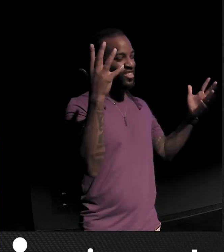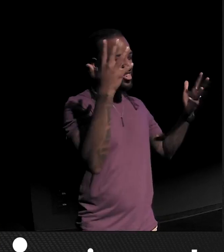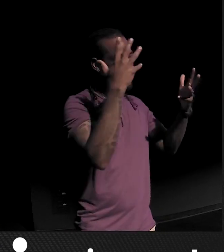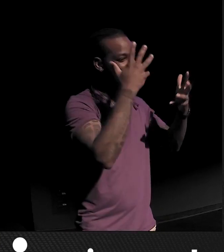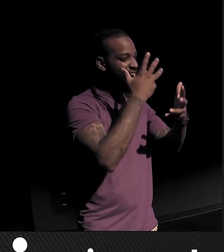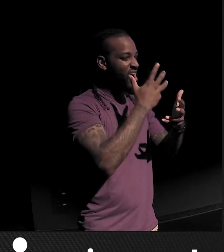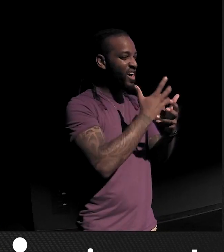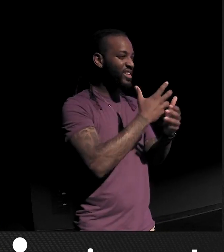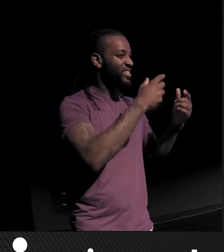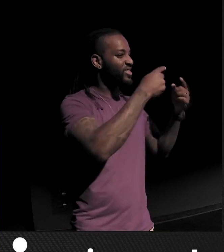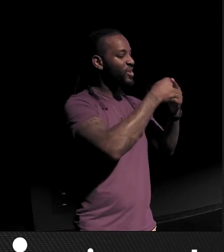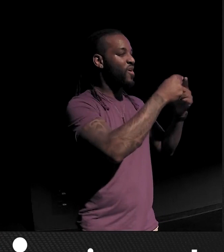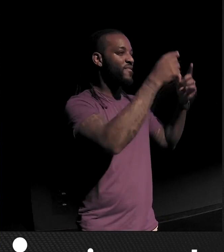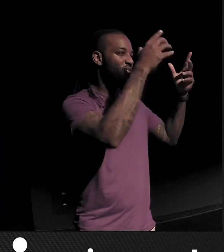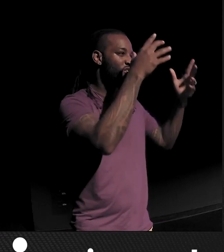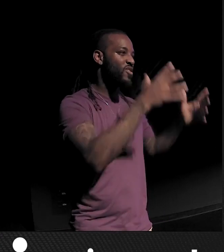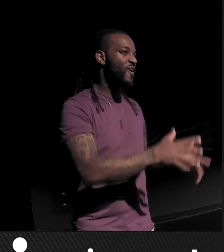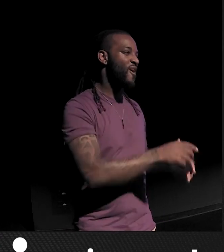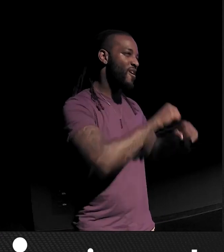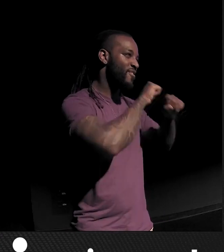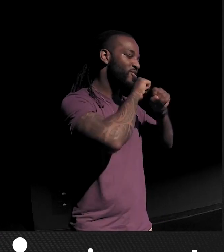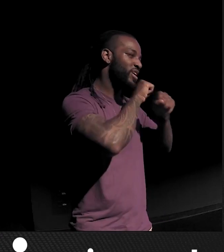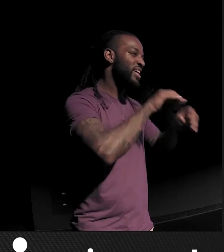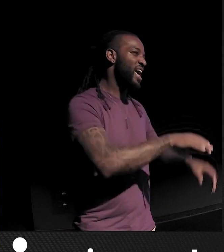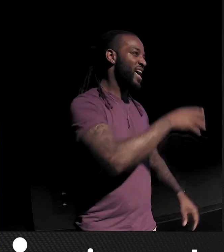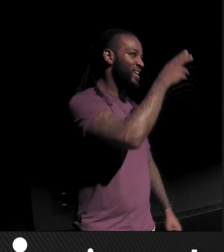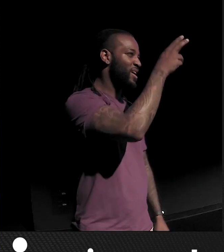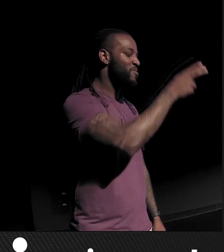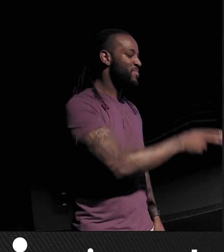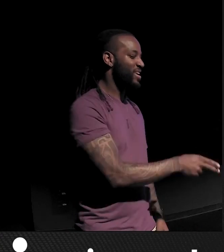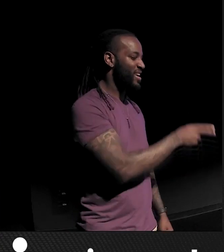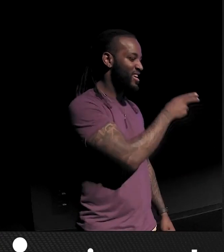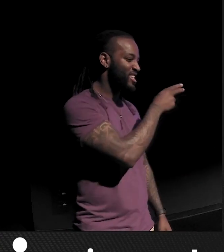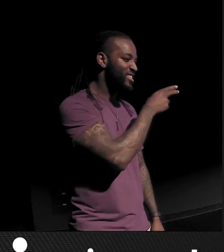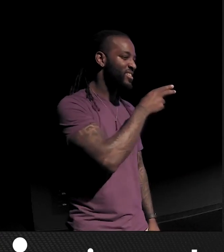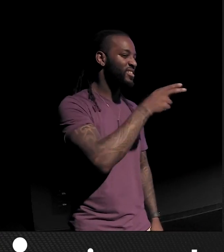the darkness over every enemy,